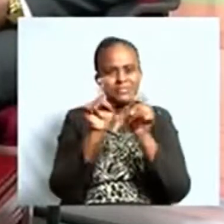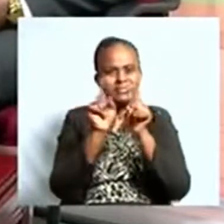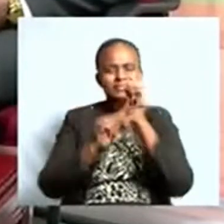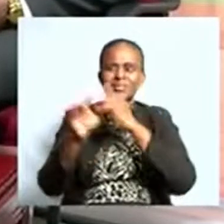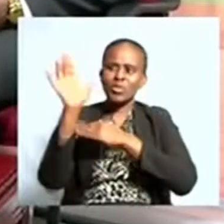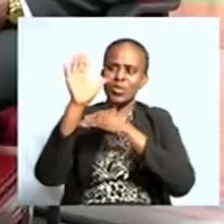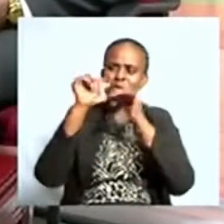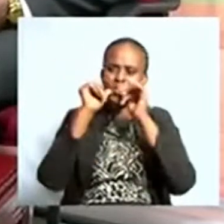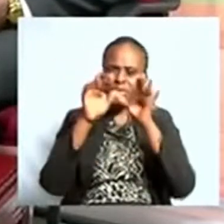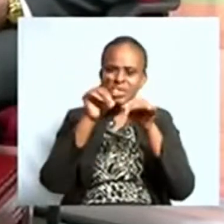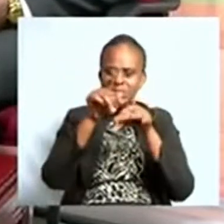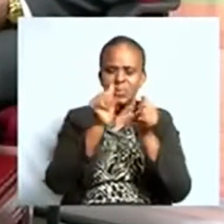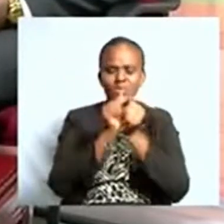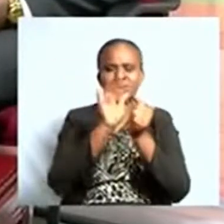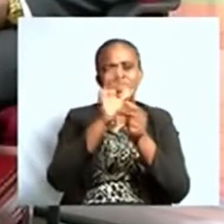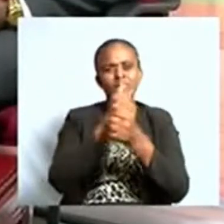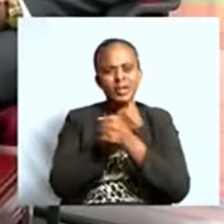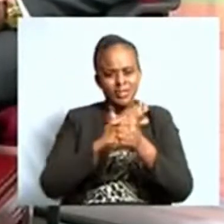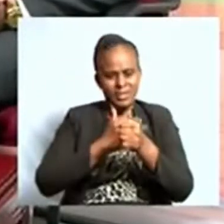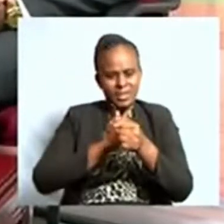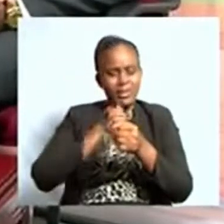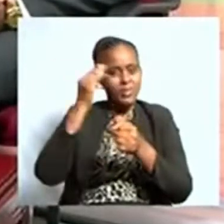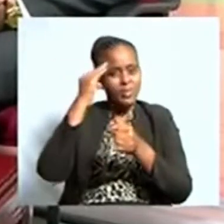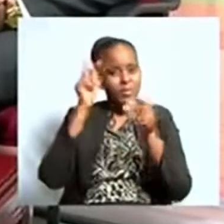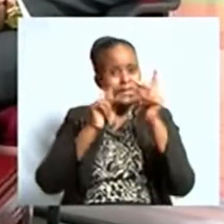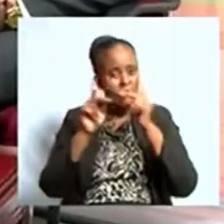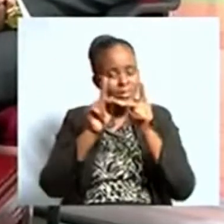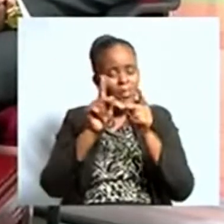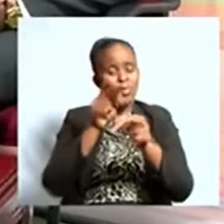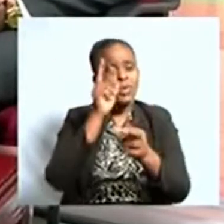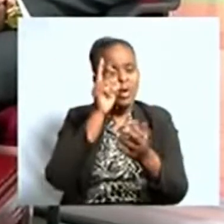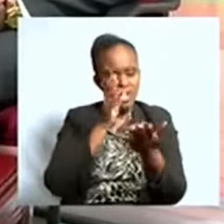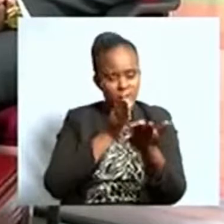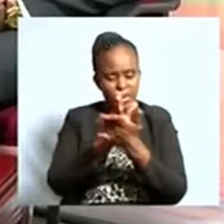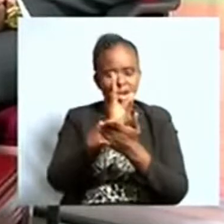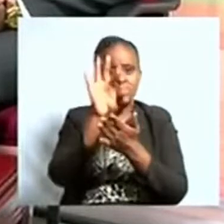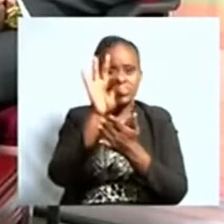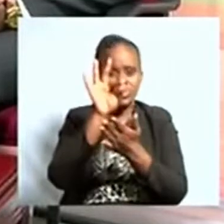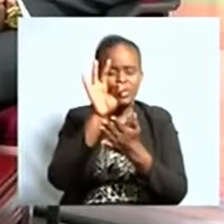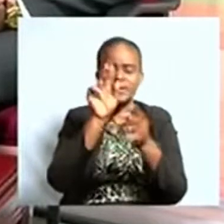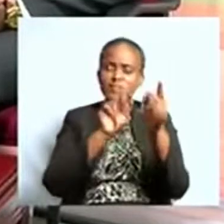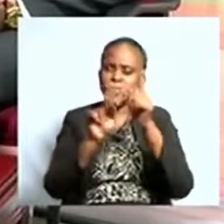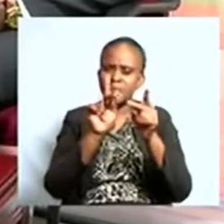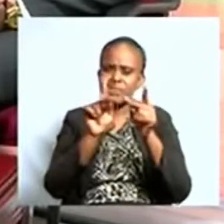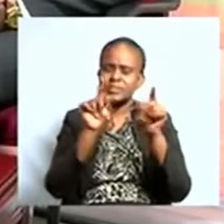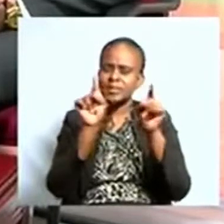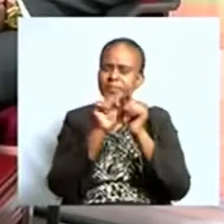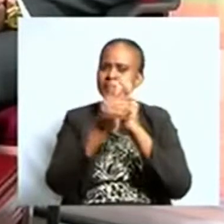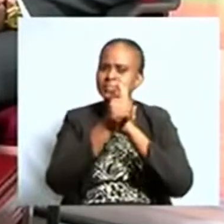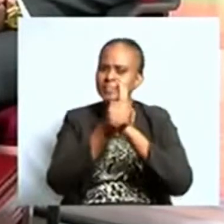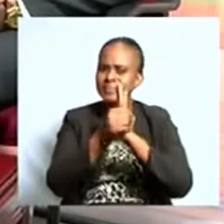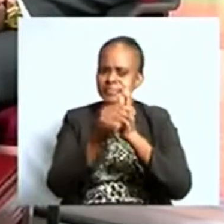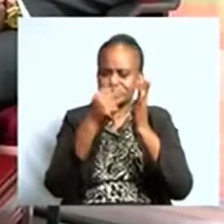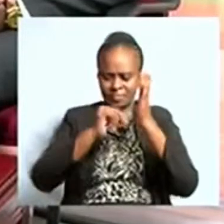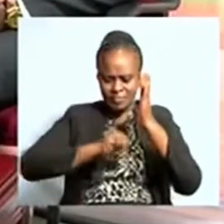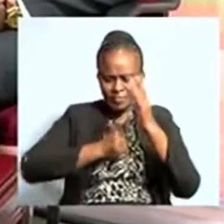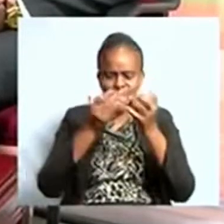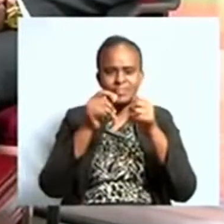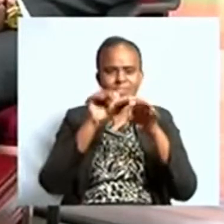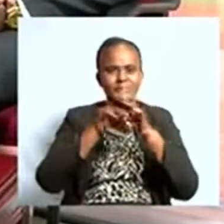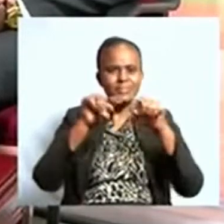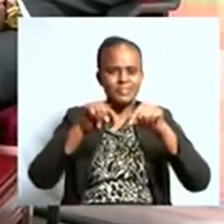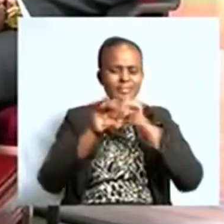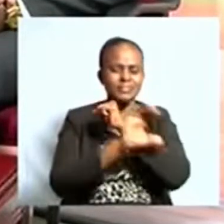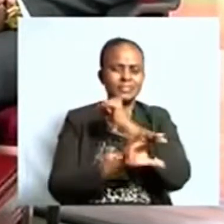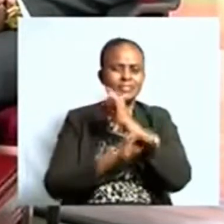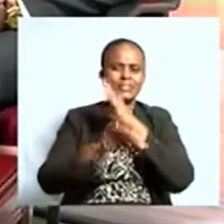blessing with your compassion. I know the people, they made the right choice. That is the people, the type of leadership we want in this country. May